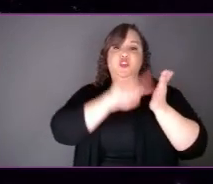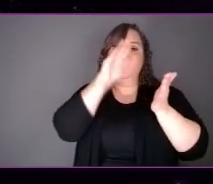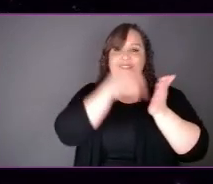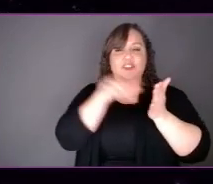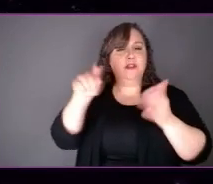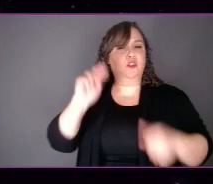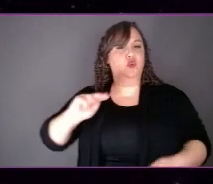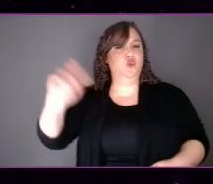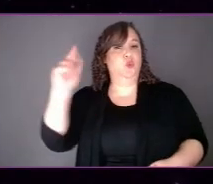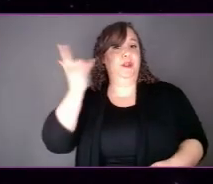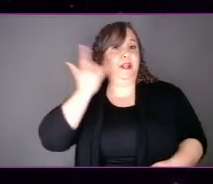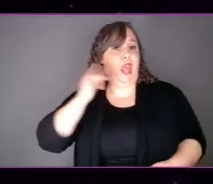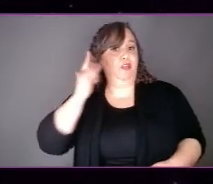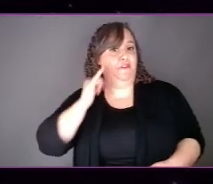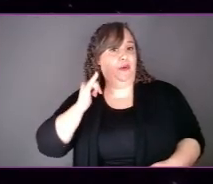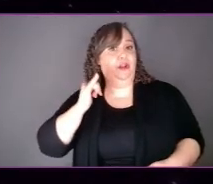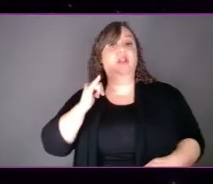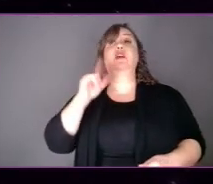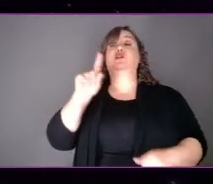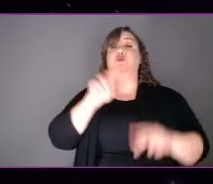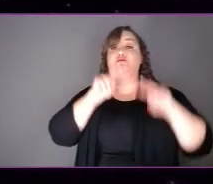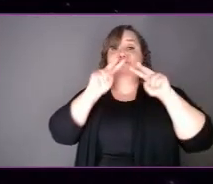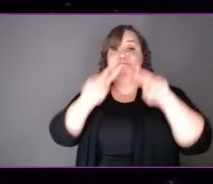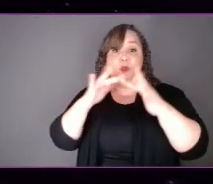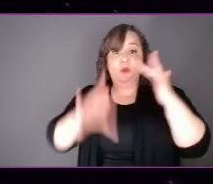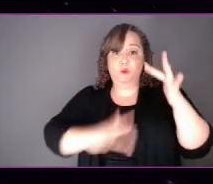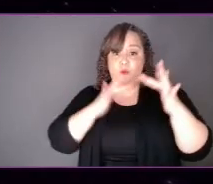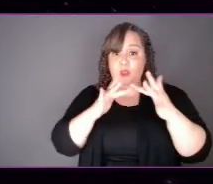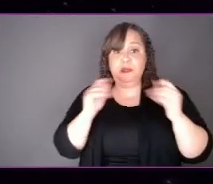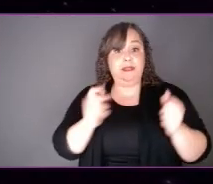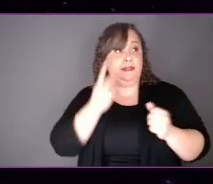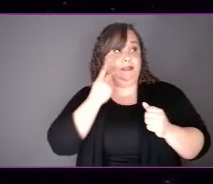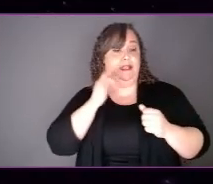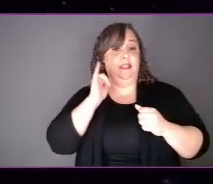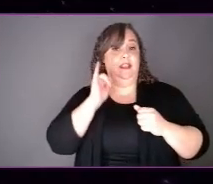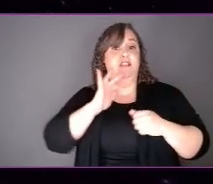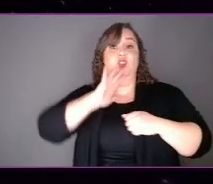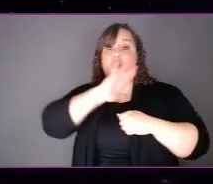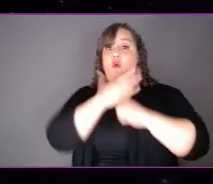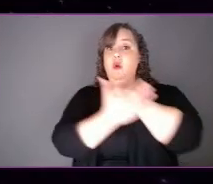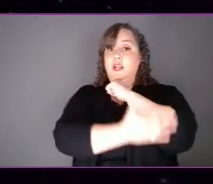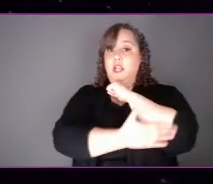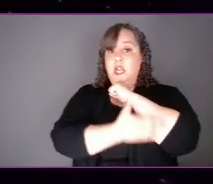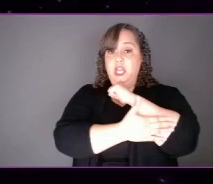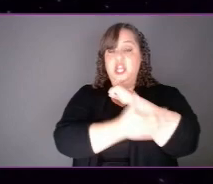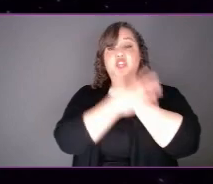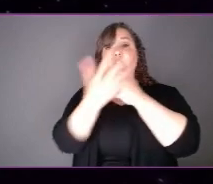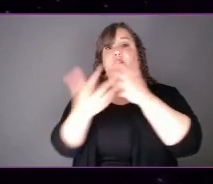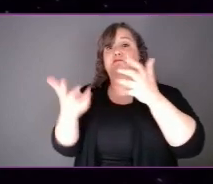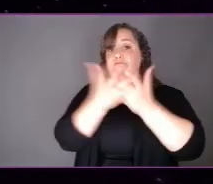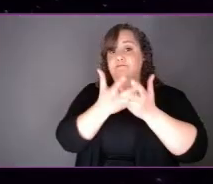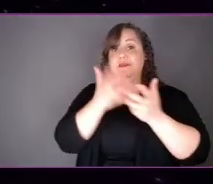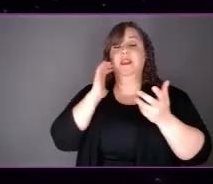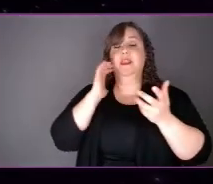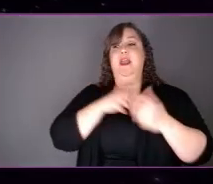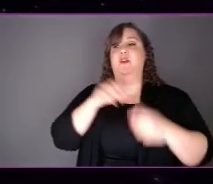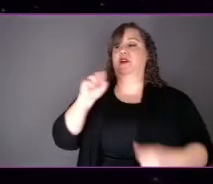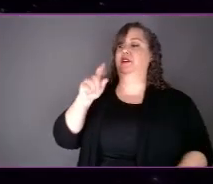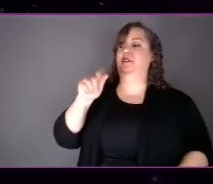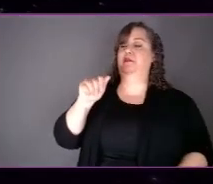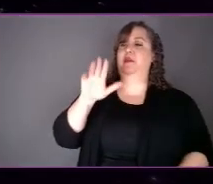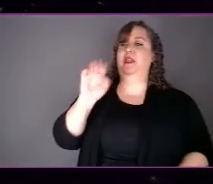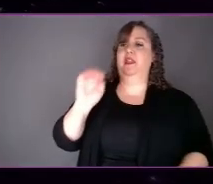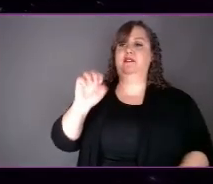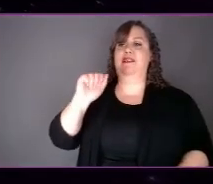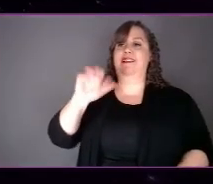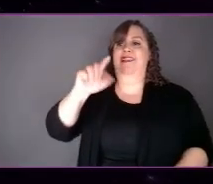on to that website, you can see if your country of residency falls under that Space Act agreement and allows you to pursue a